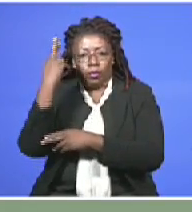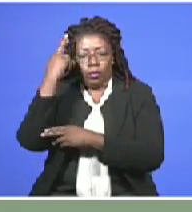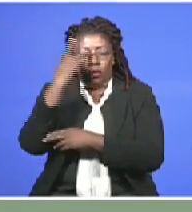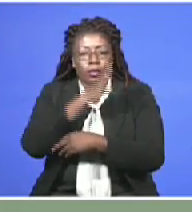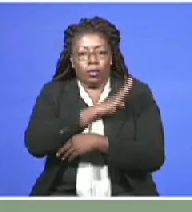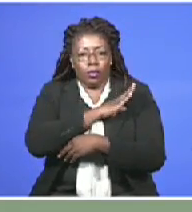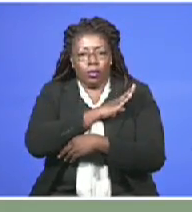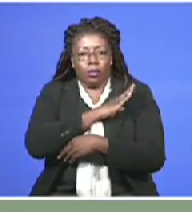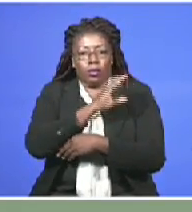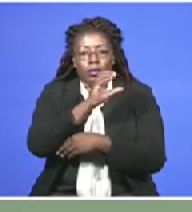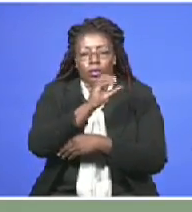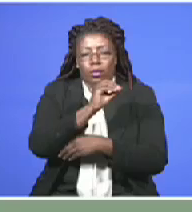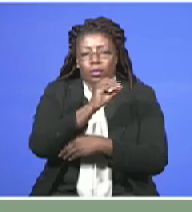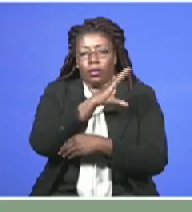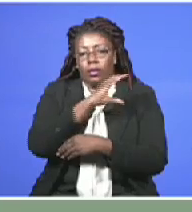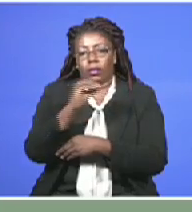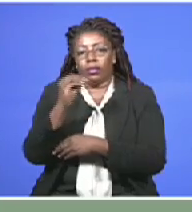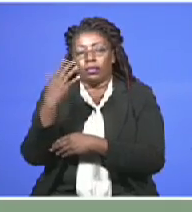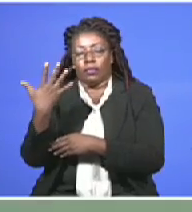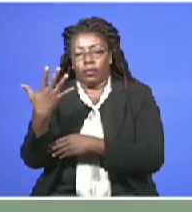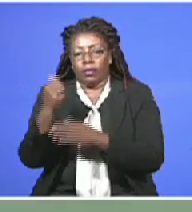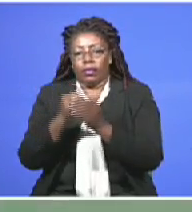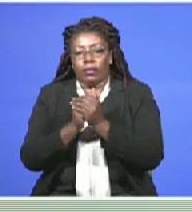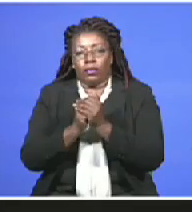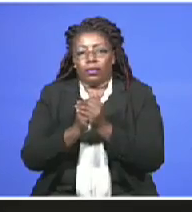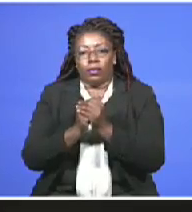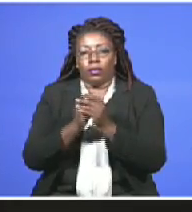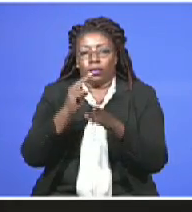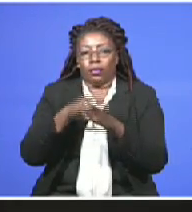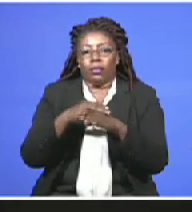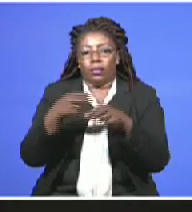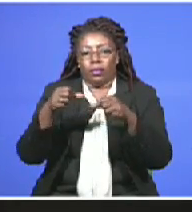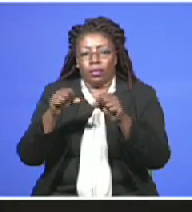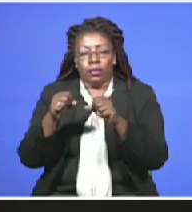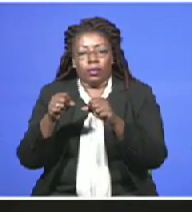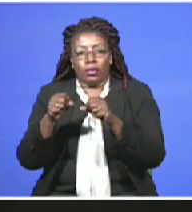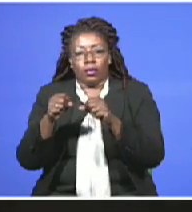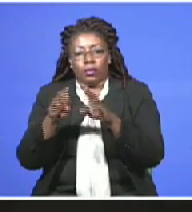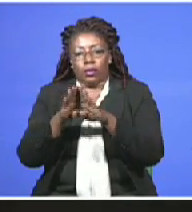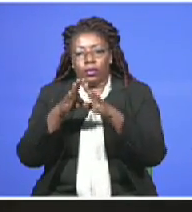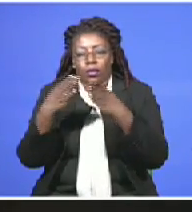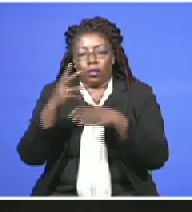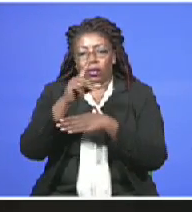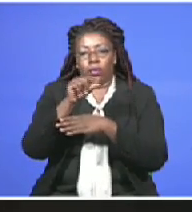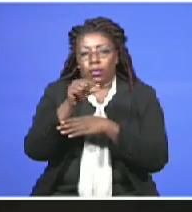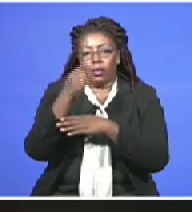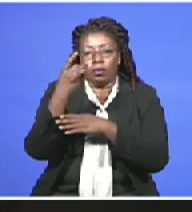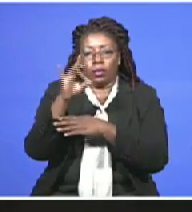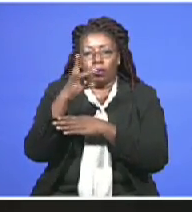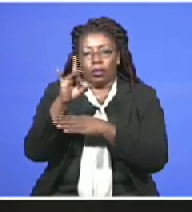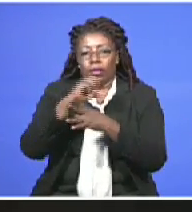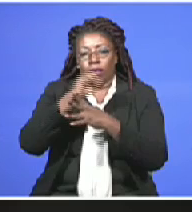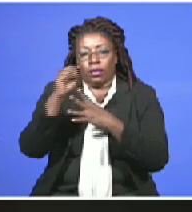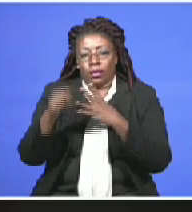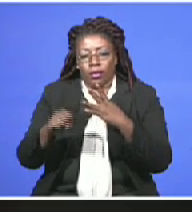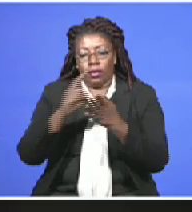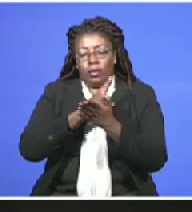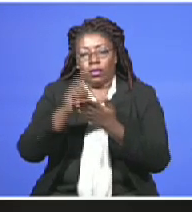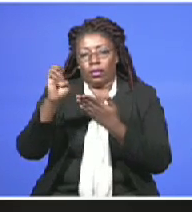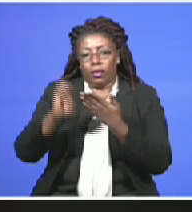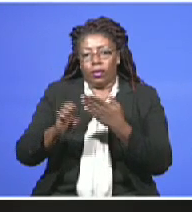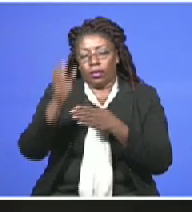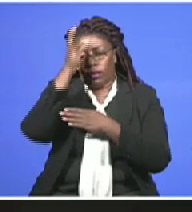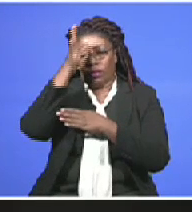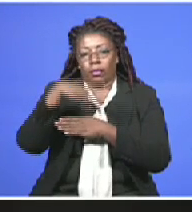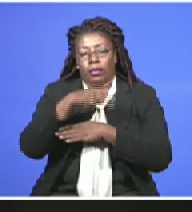Boodle was 0-5. The New Providence Cycling Association opening up its 2018 season this past weekend. The Open